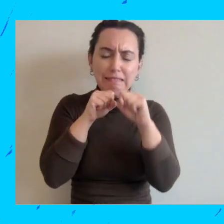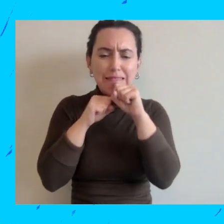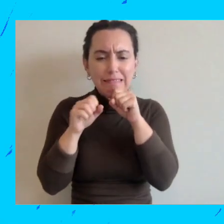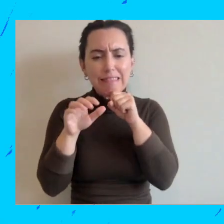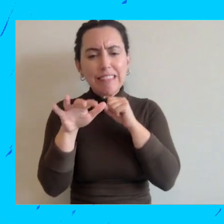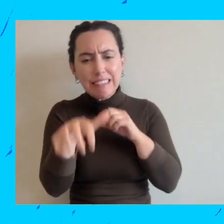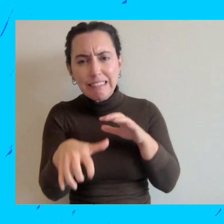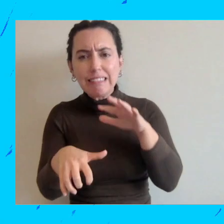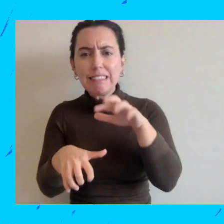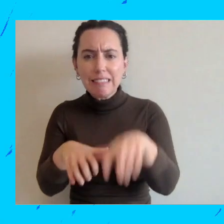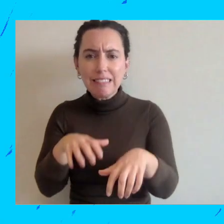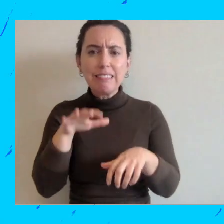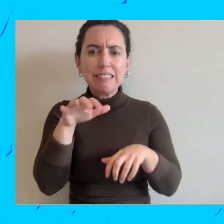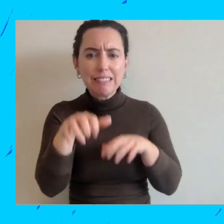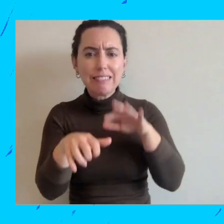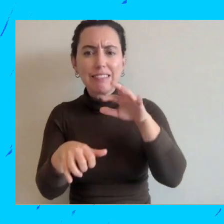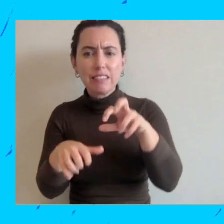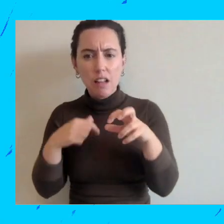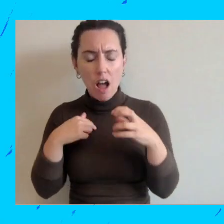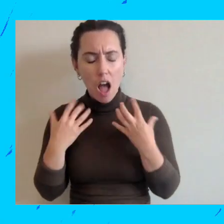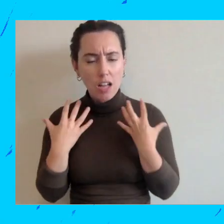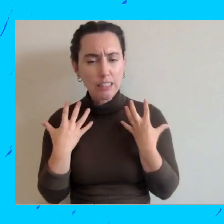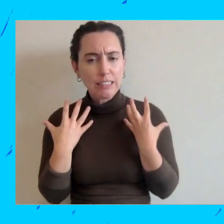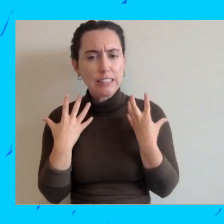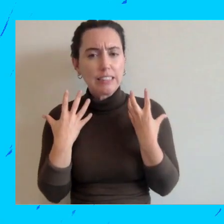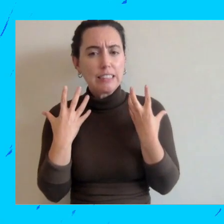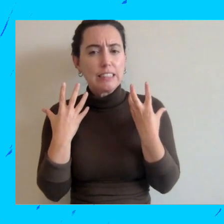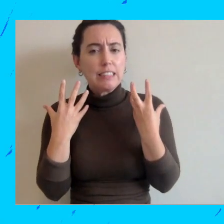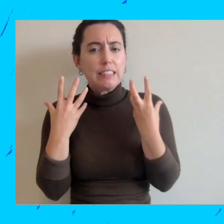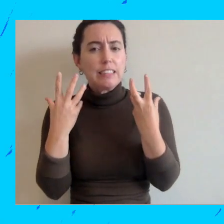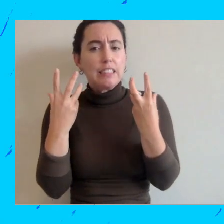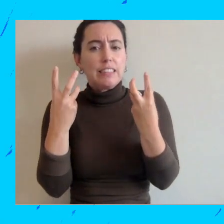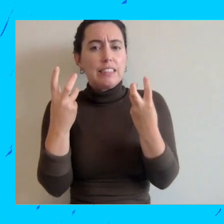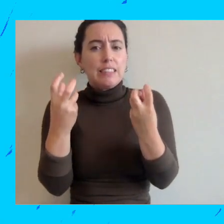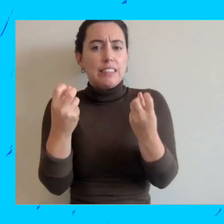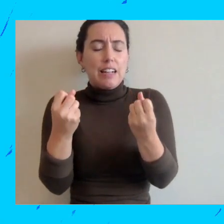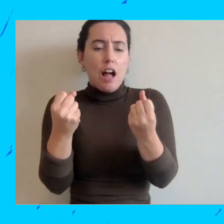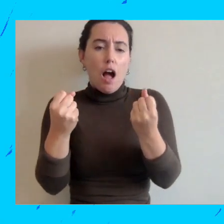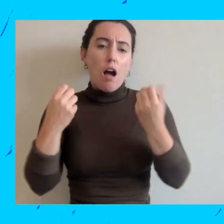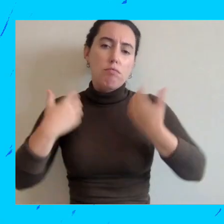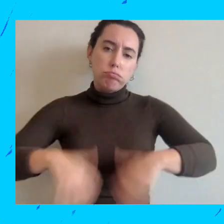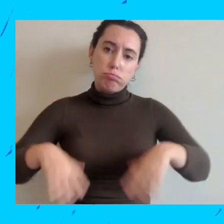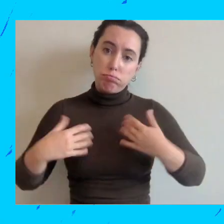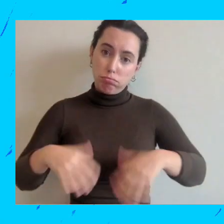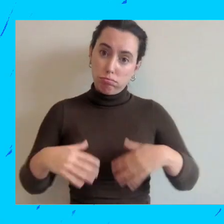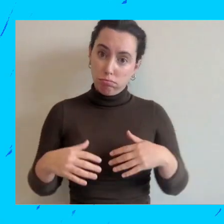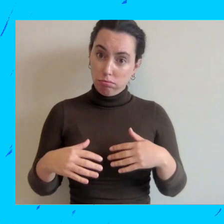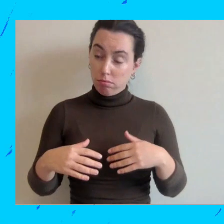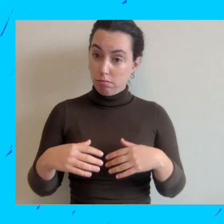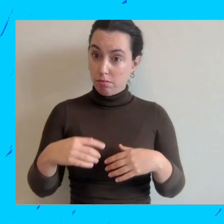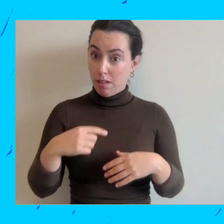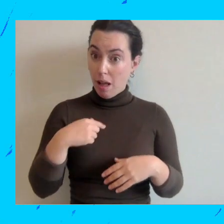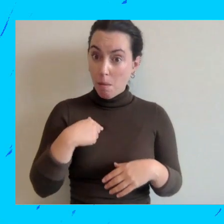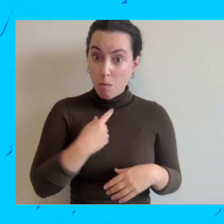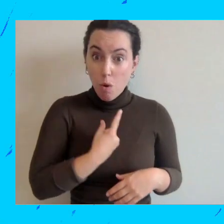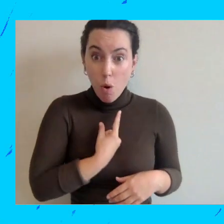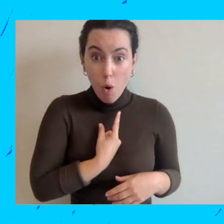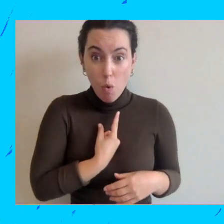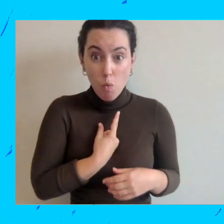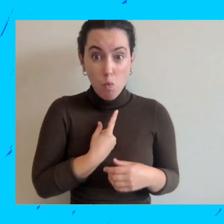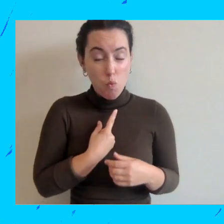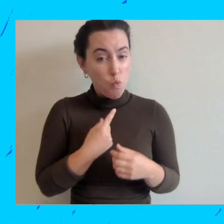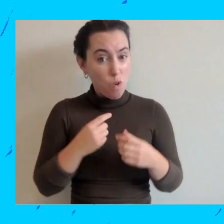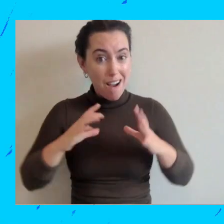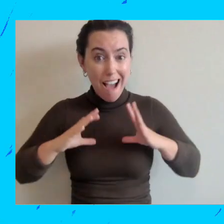that, I think I'm very lucky to be here because there are a lot of women that I saw that died during